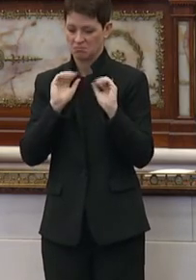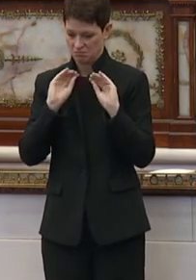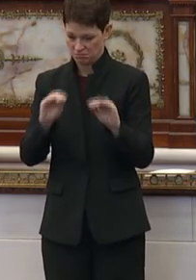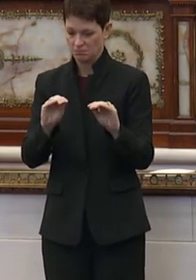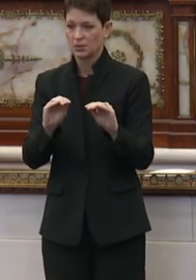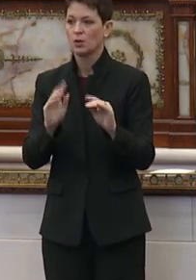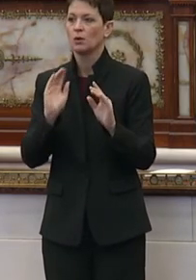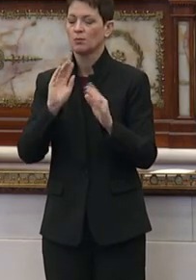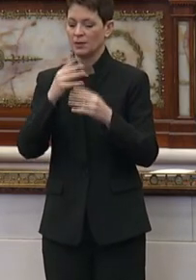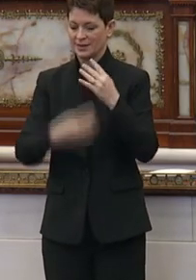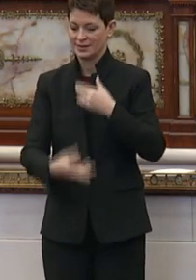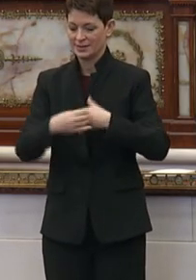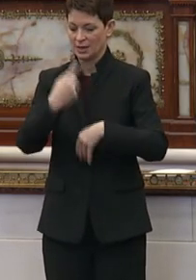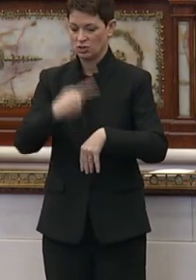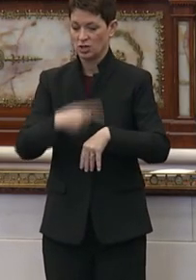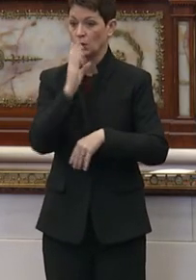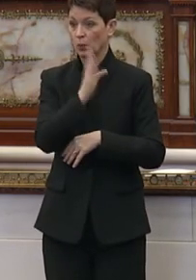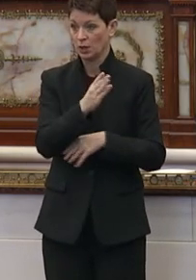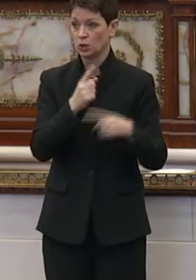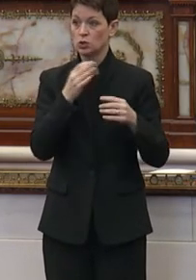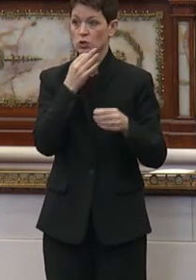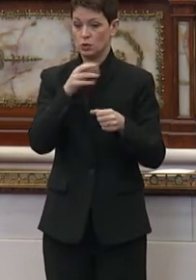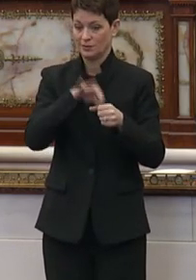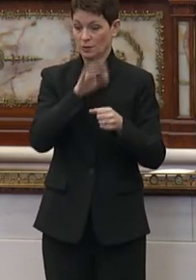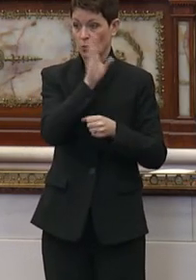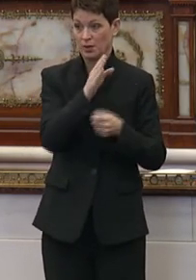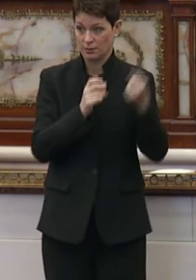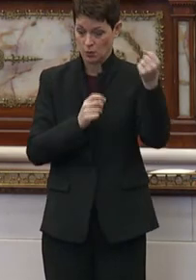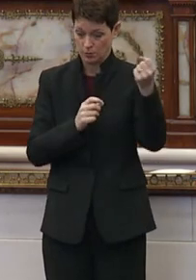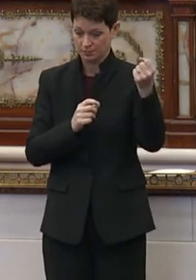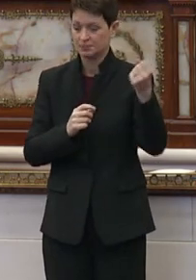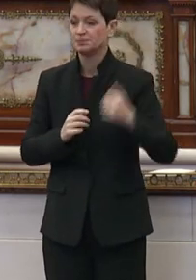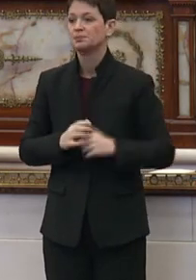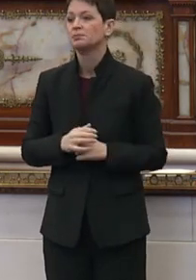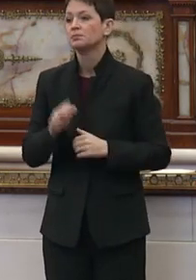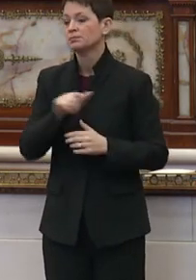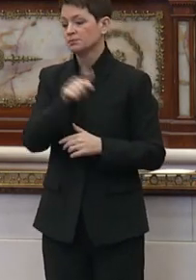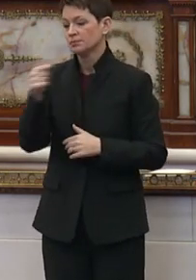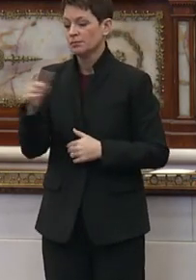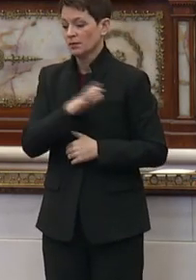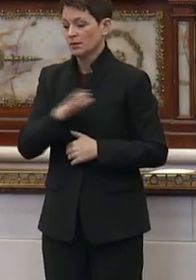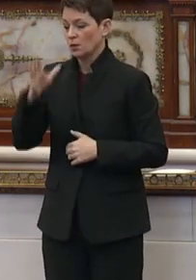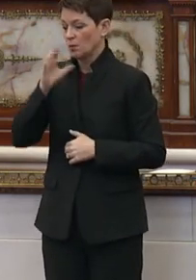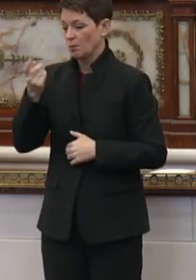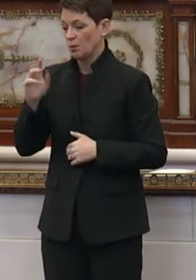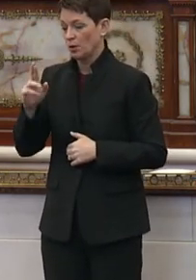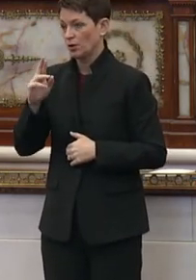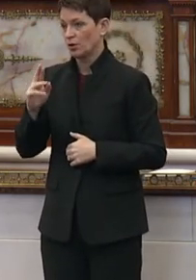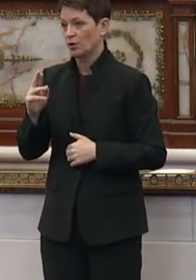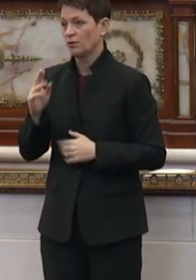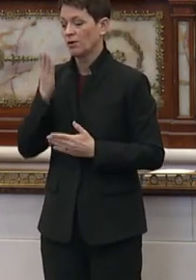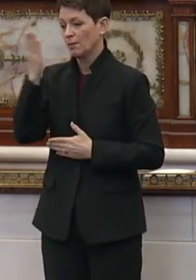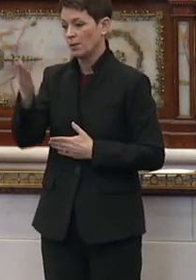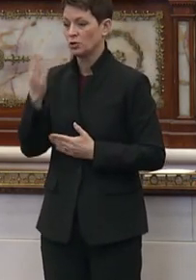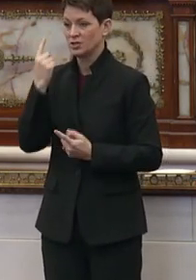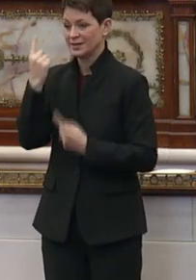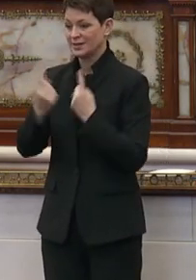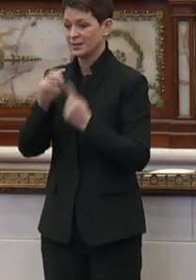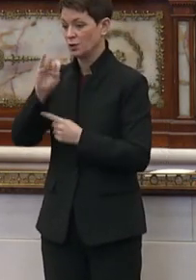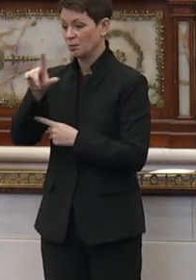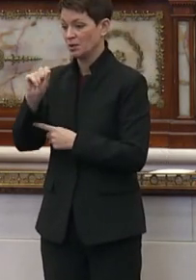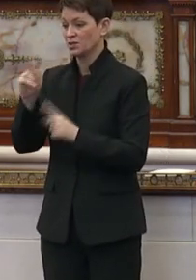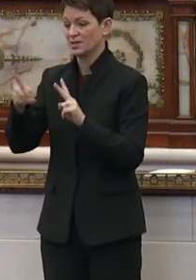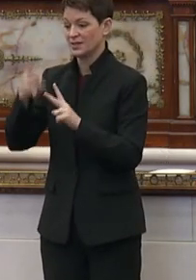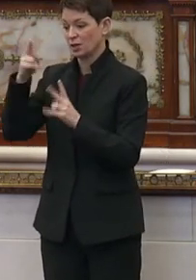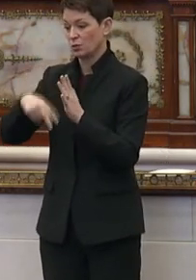have it. Motion carries, and we will consider the resolution consent agenda shortly. The chair now recognizes Councilwoman Parker for a motion concerning the bills